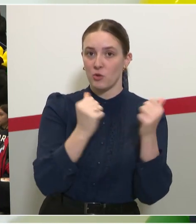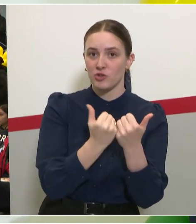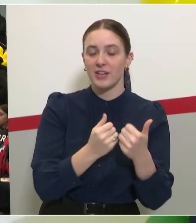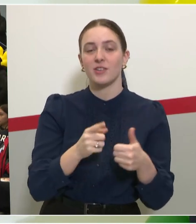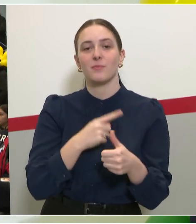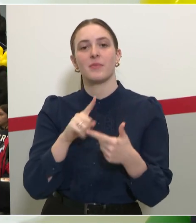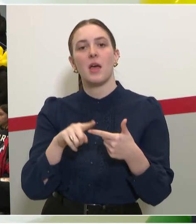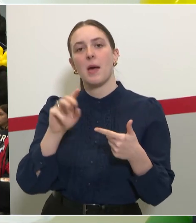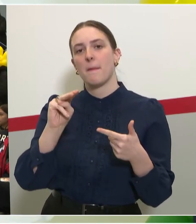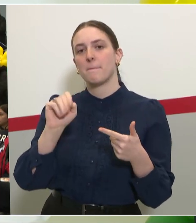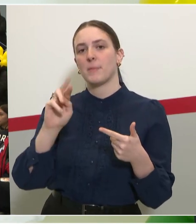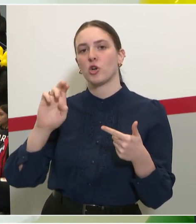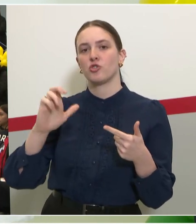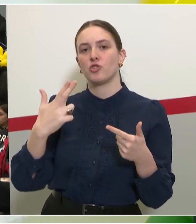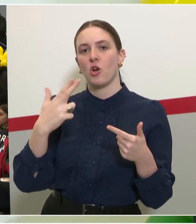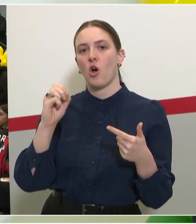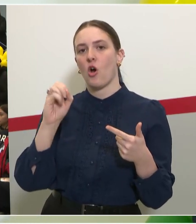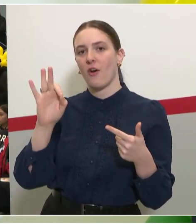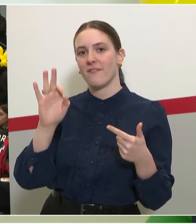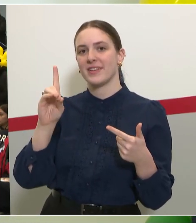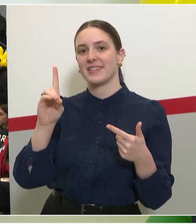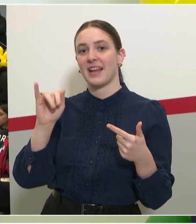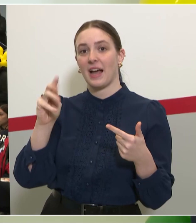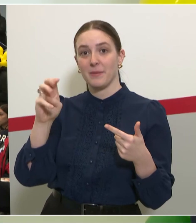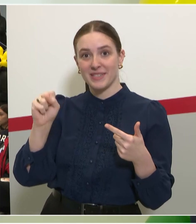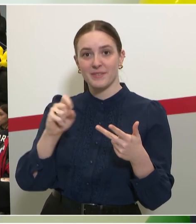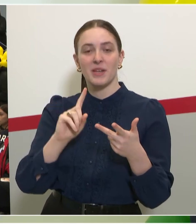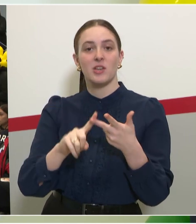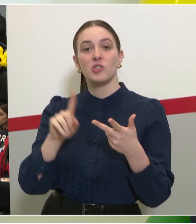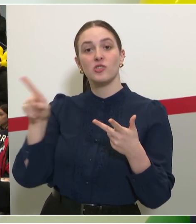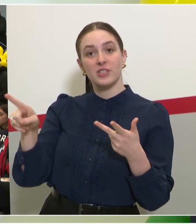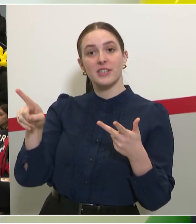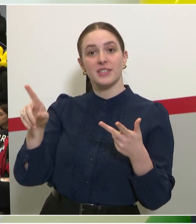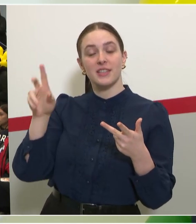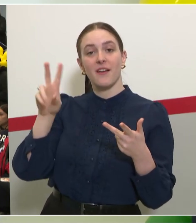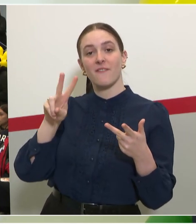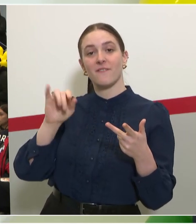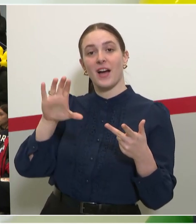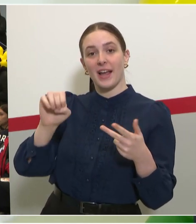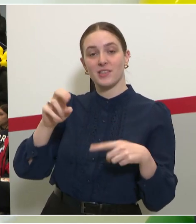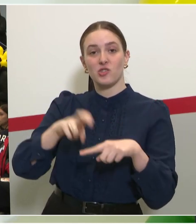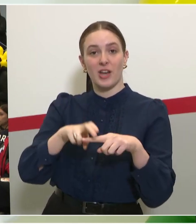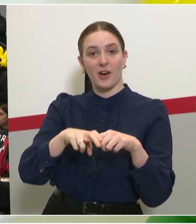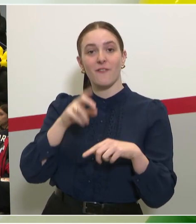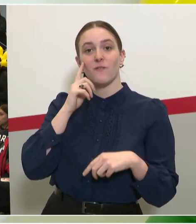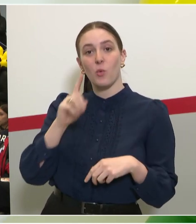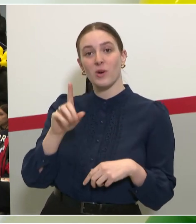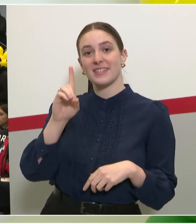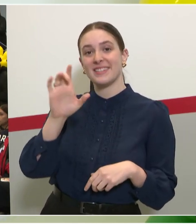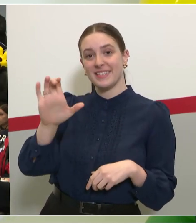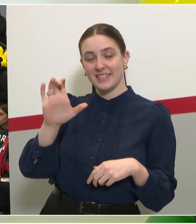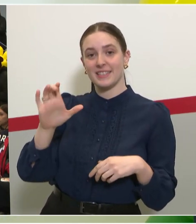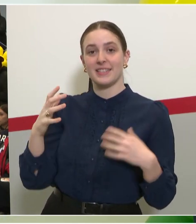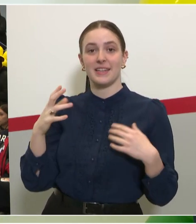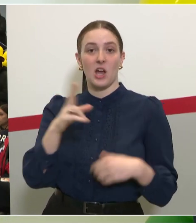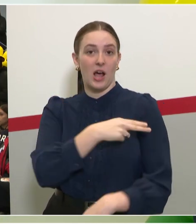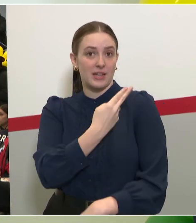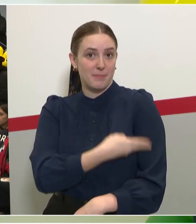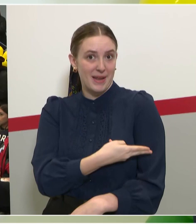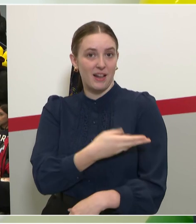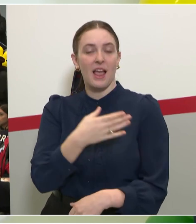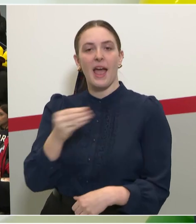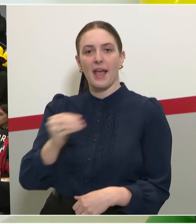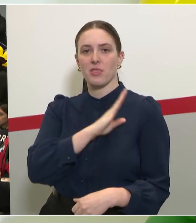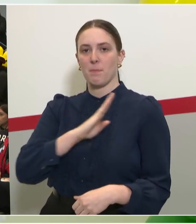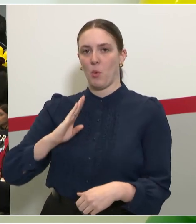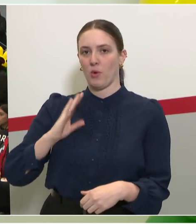She currently serves as the vice chair for the DC Hospital Association and on the boards of the American Hospital Association,